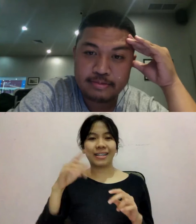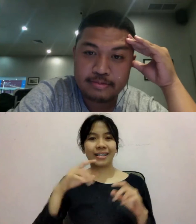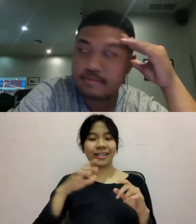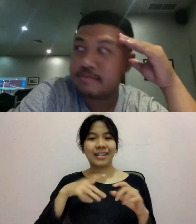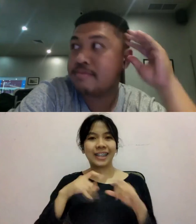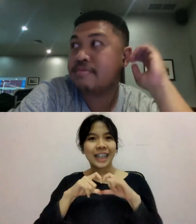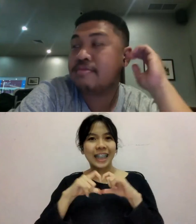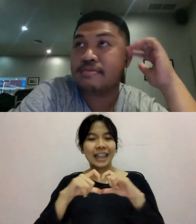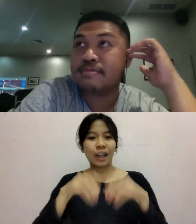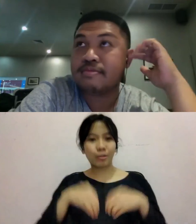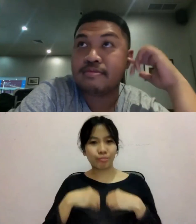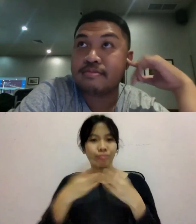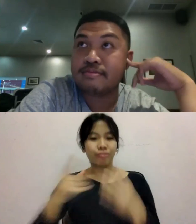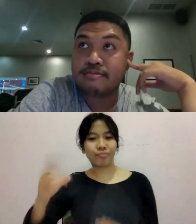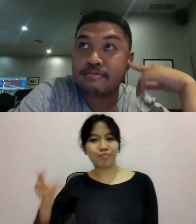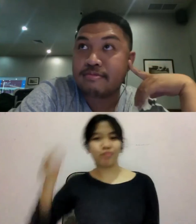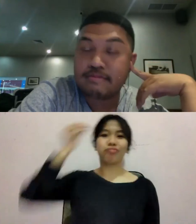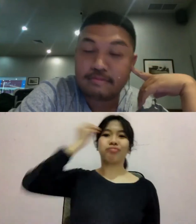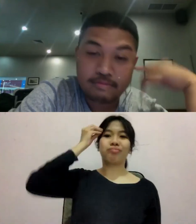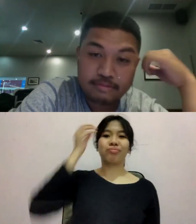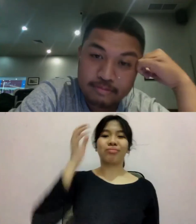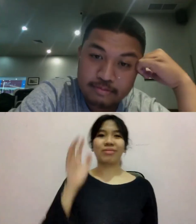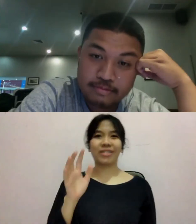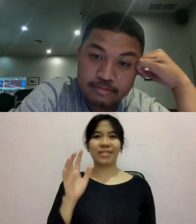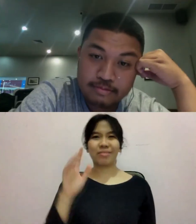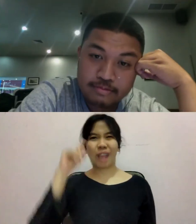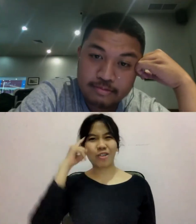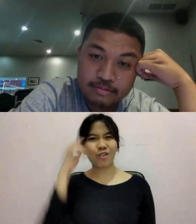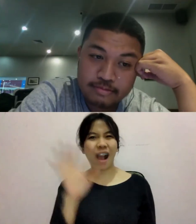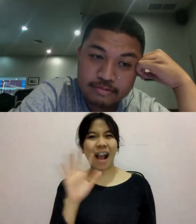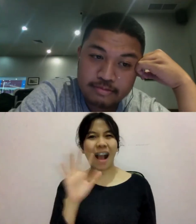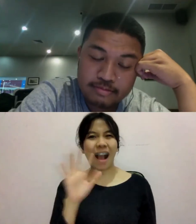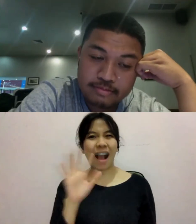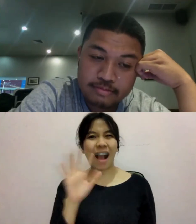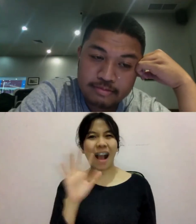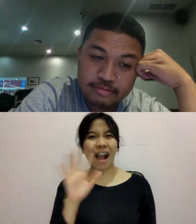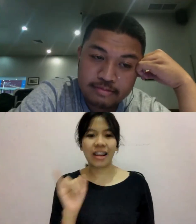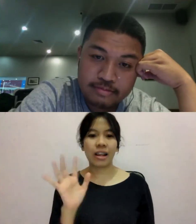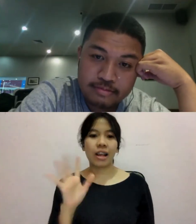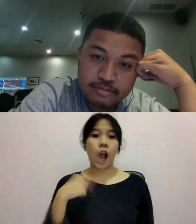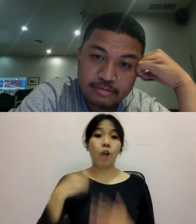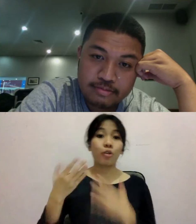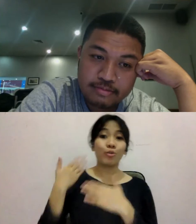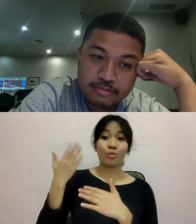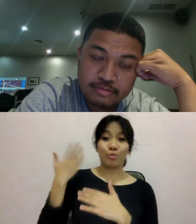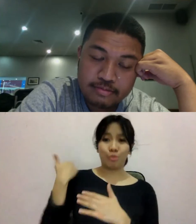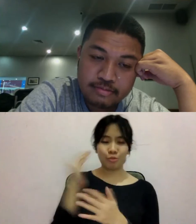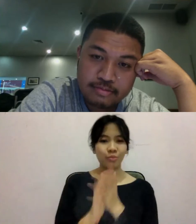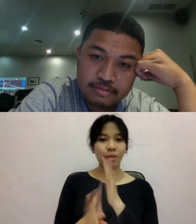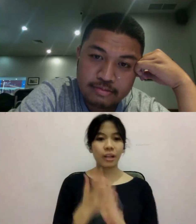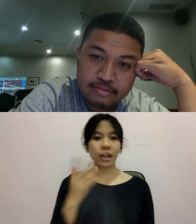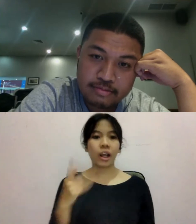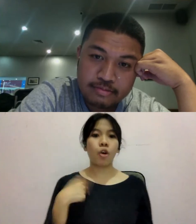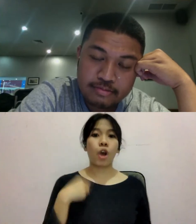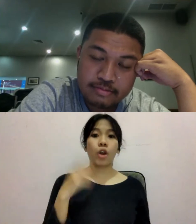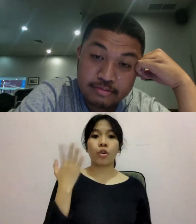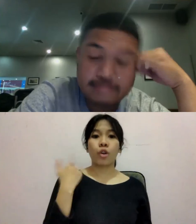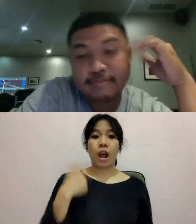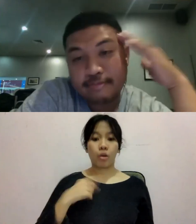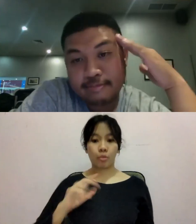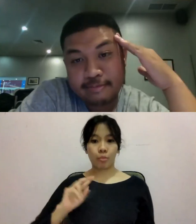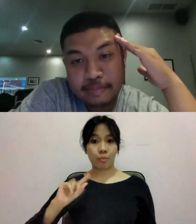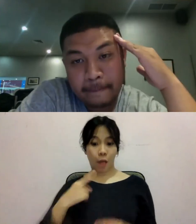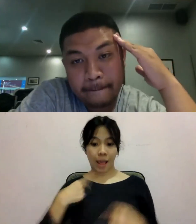past, because back when I started transitioning and also started dating, I felt